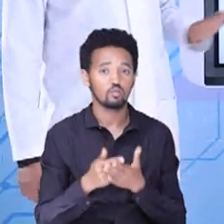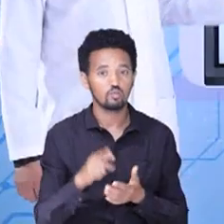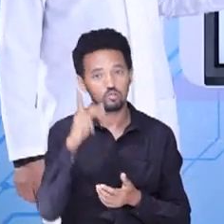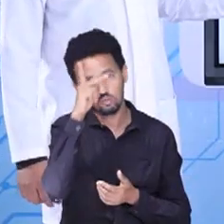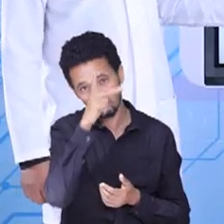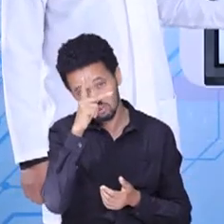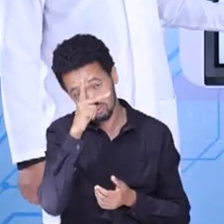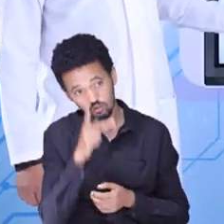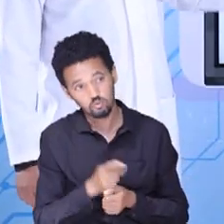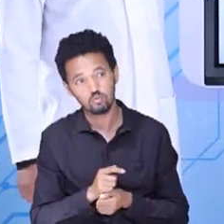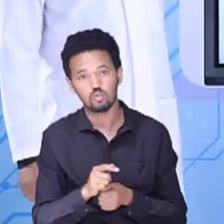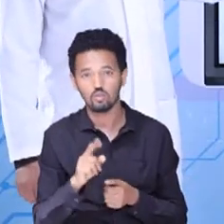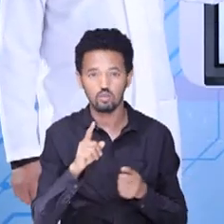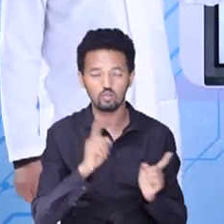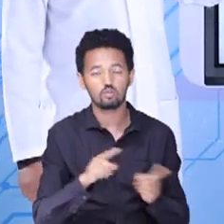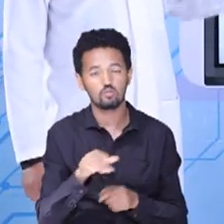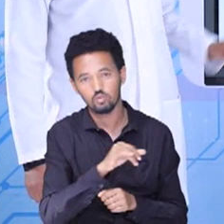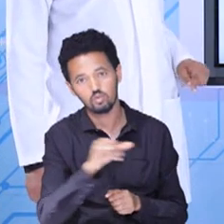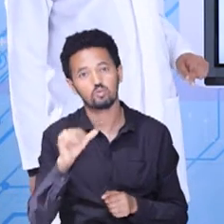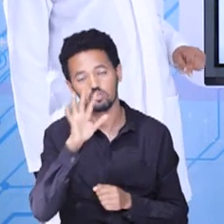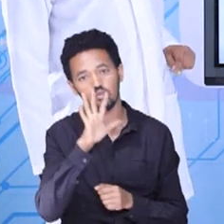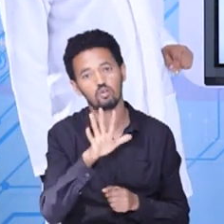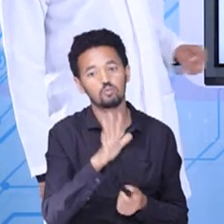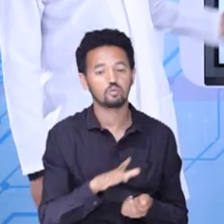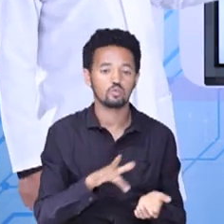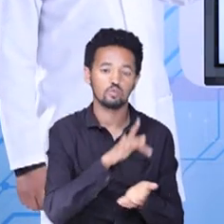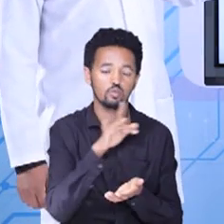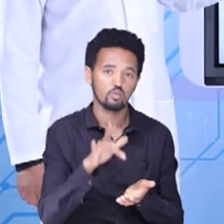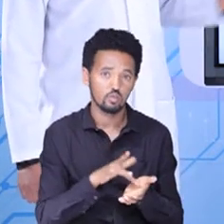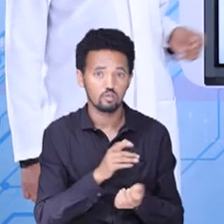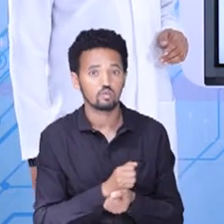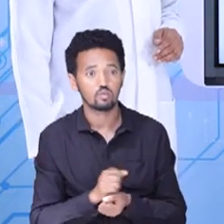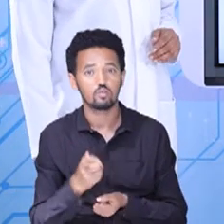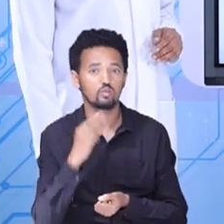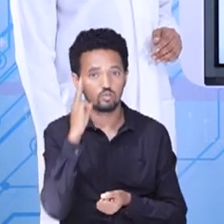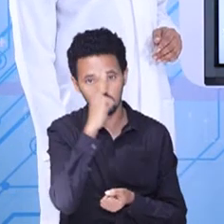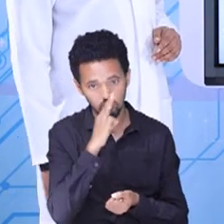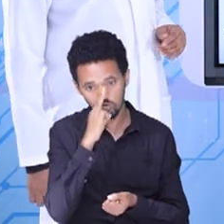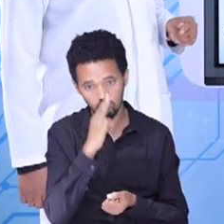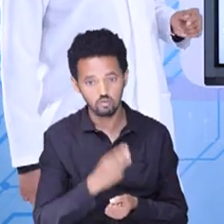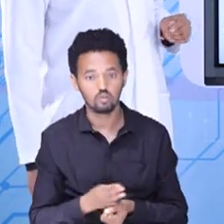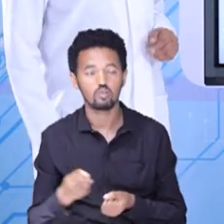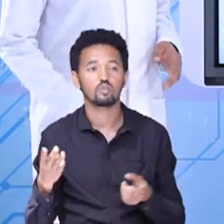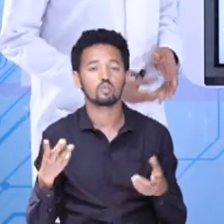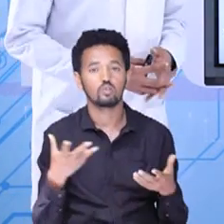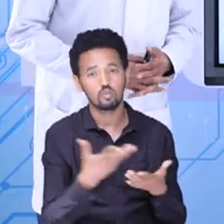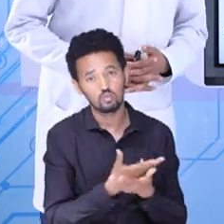Kenya. Those are the 5 states that was wanted by the Somali nationalists.